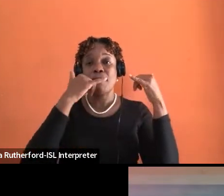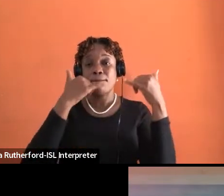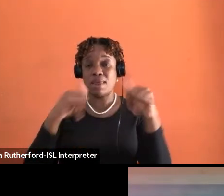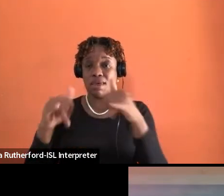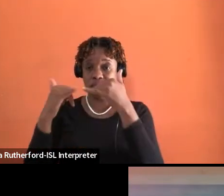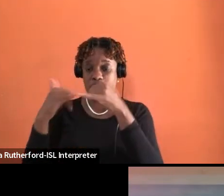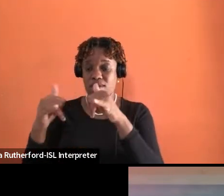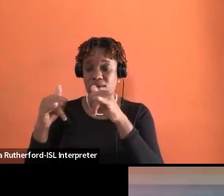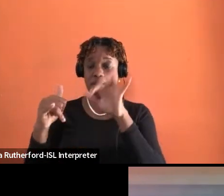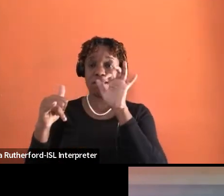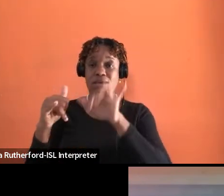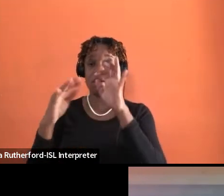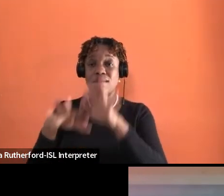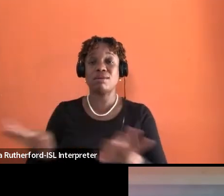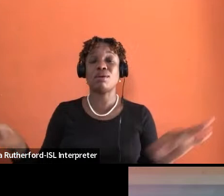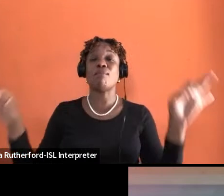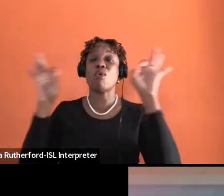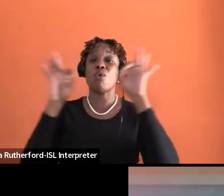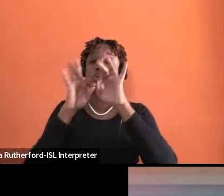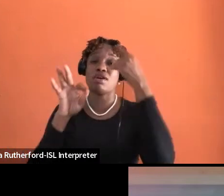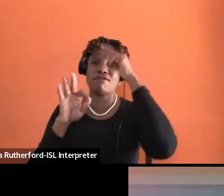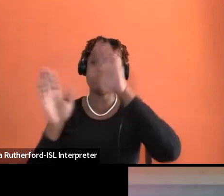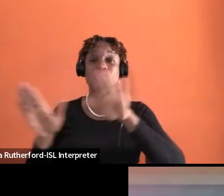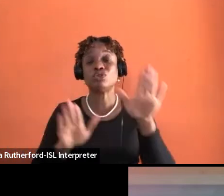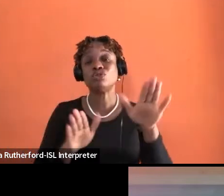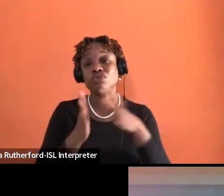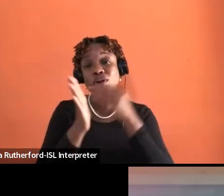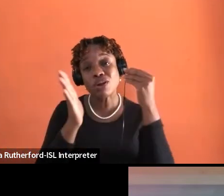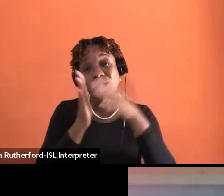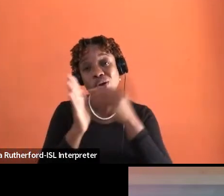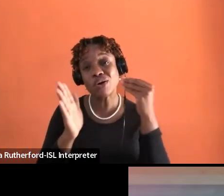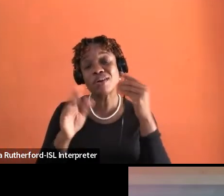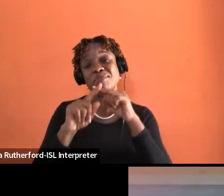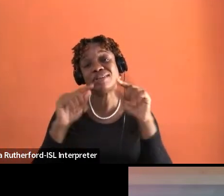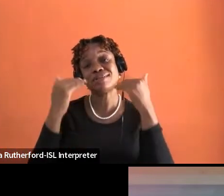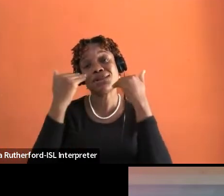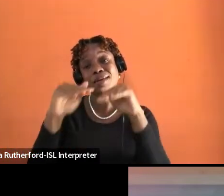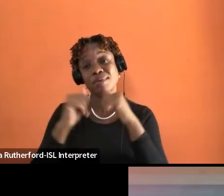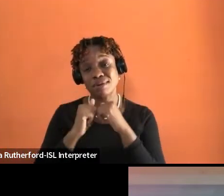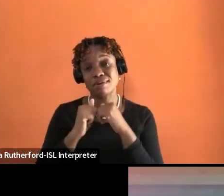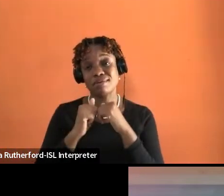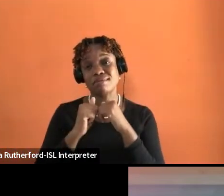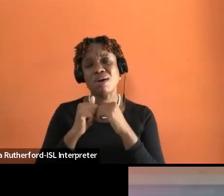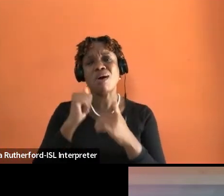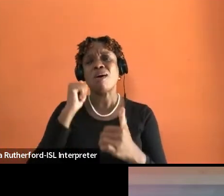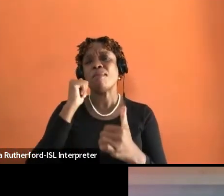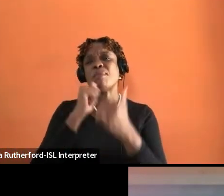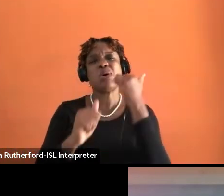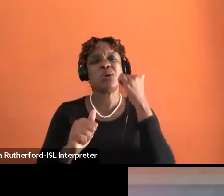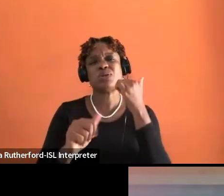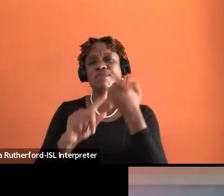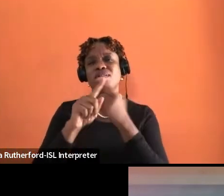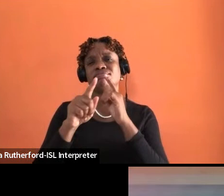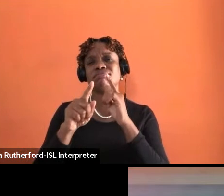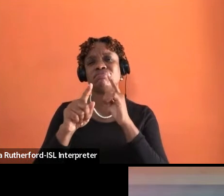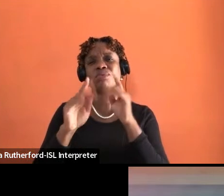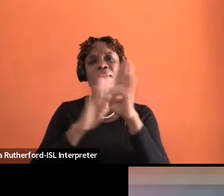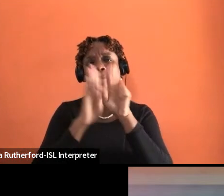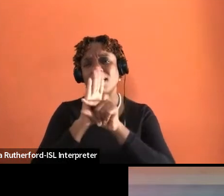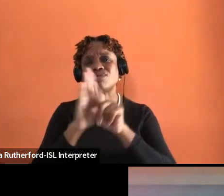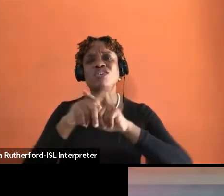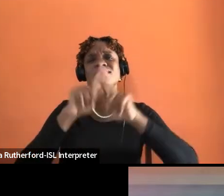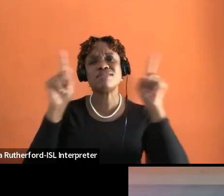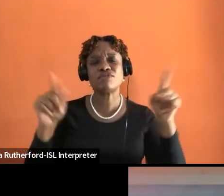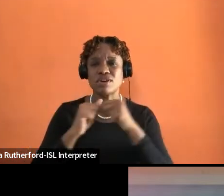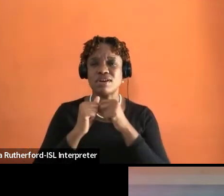learning, is limited. Most of us from different socioeconomical background are not able to have